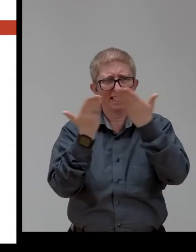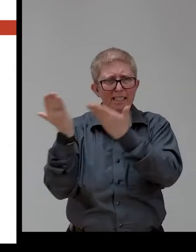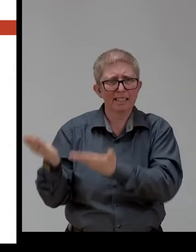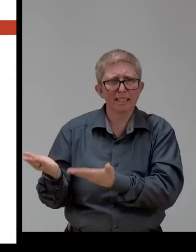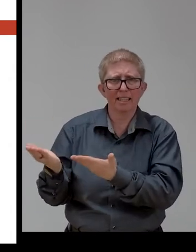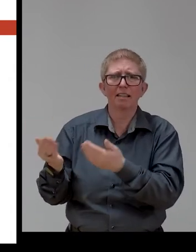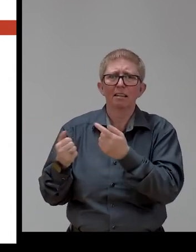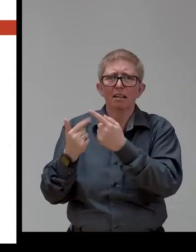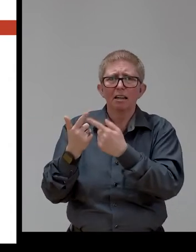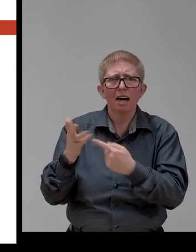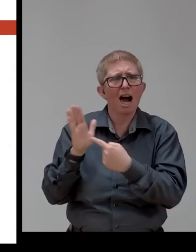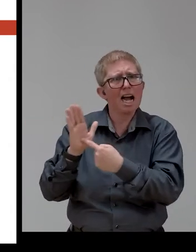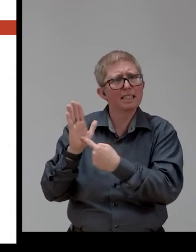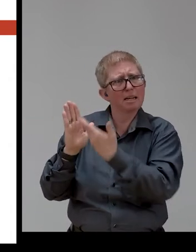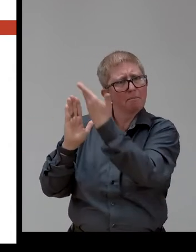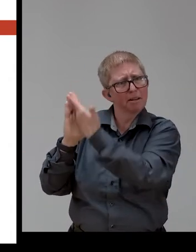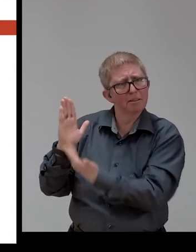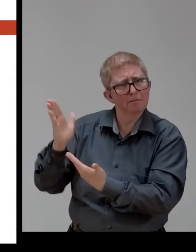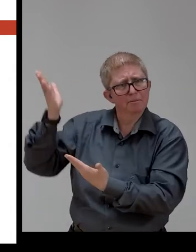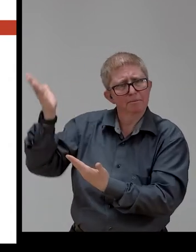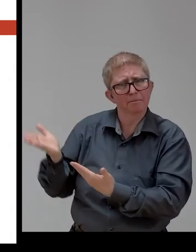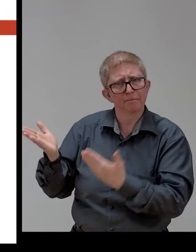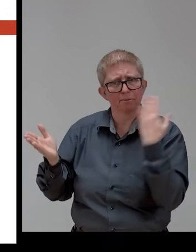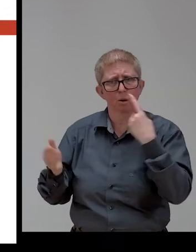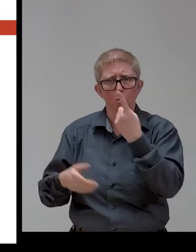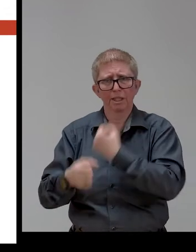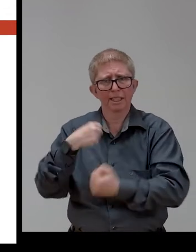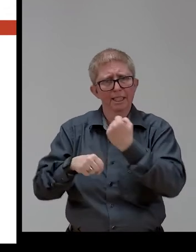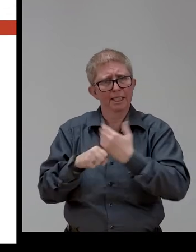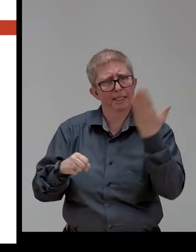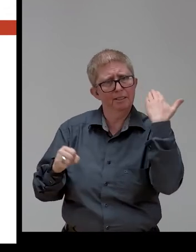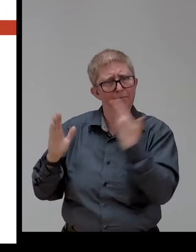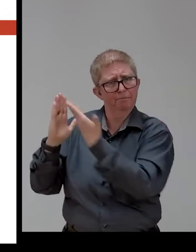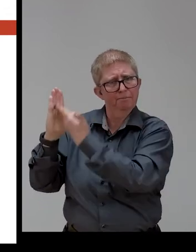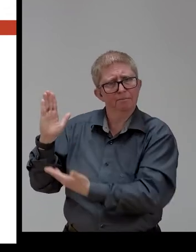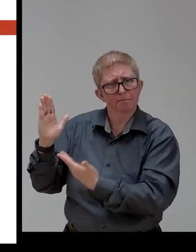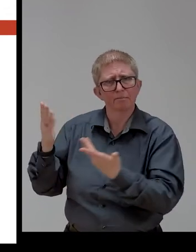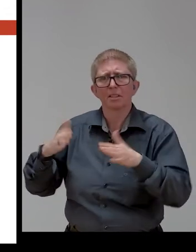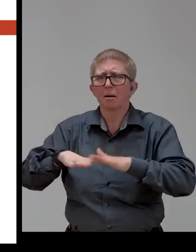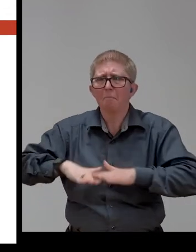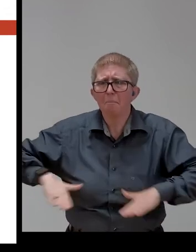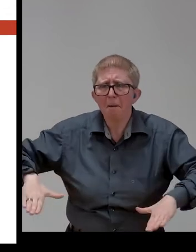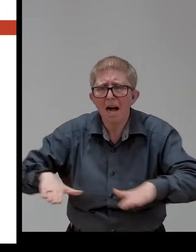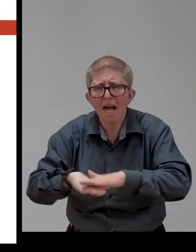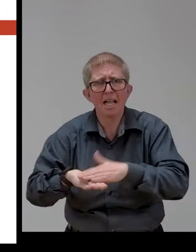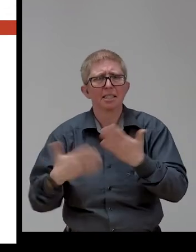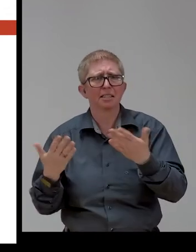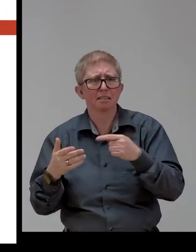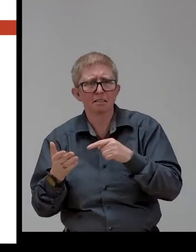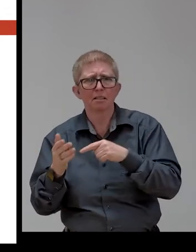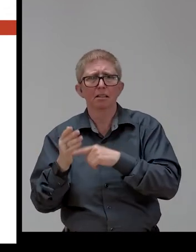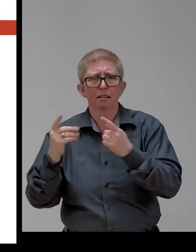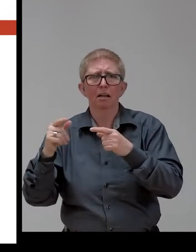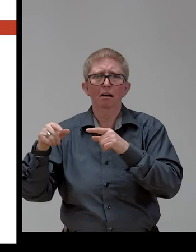we were offering last year. We had basic, medium, and high level courses. And for